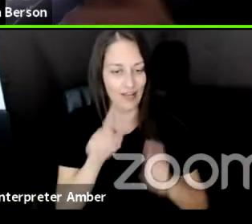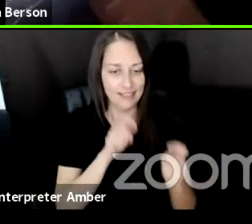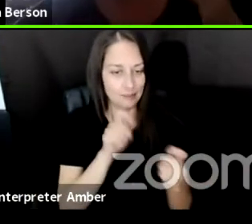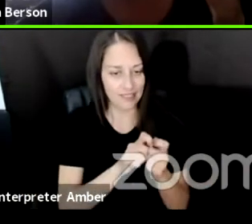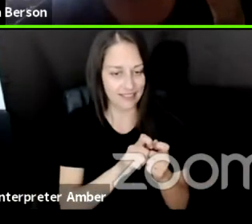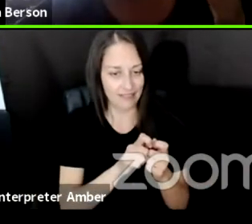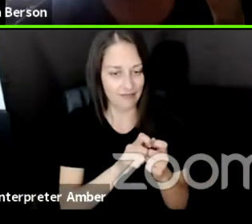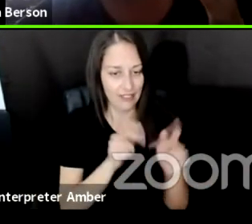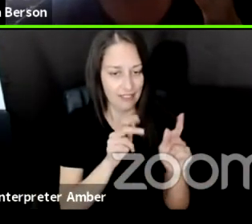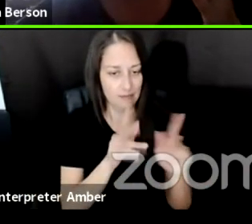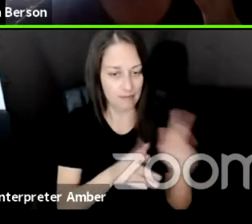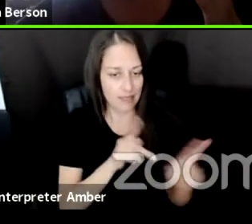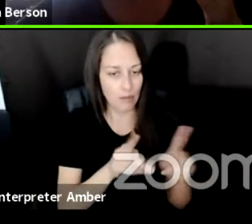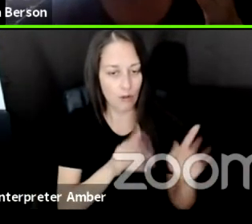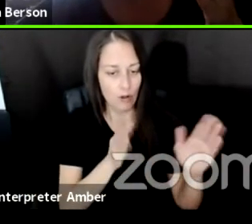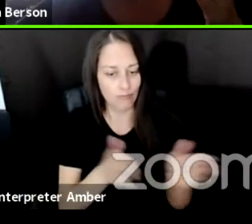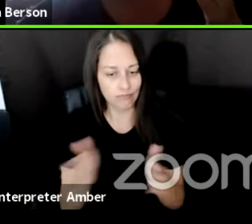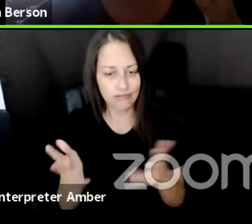make